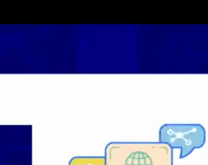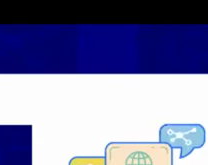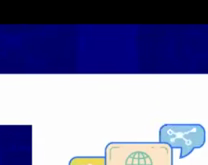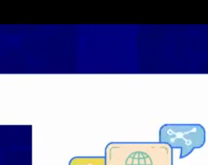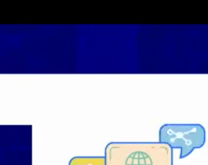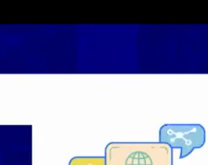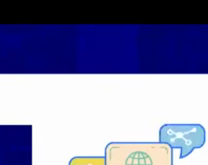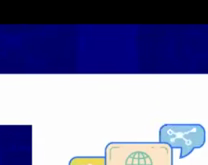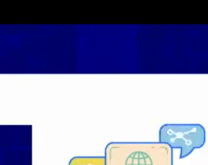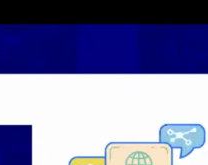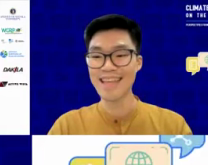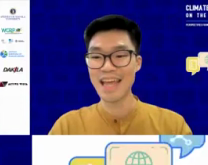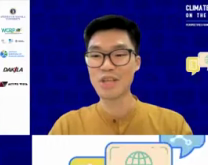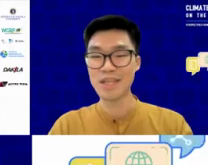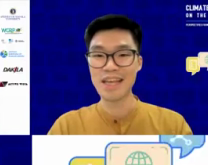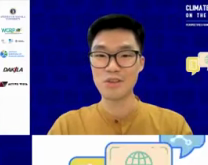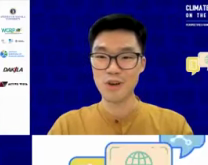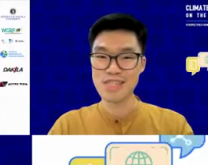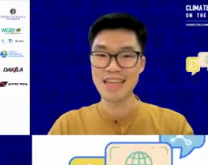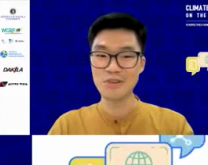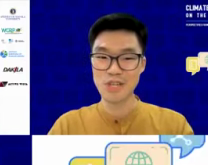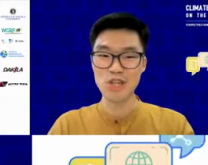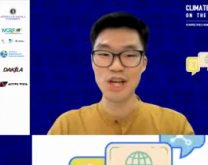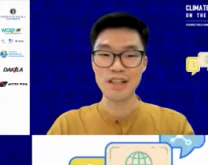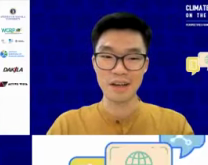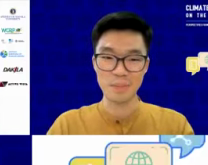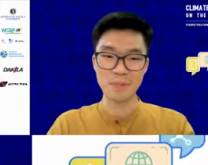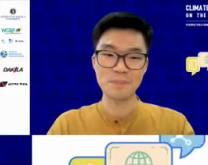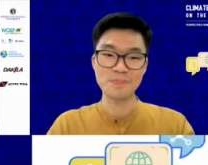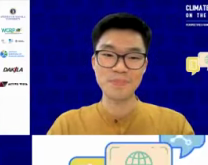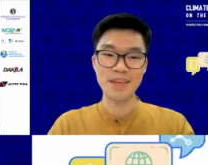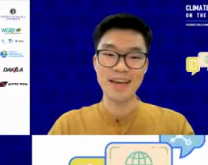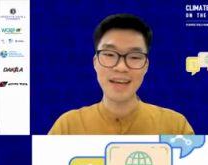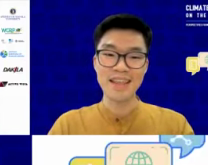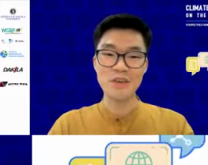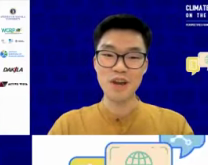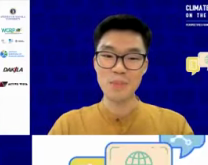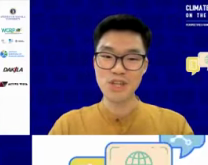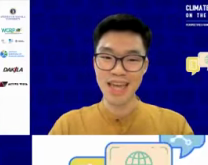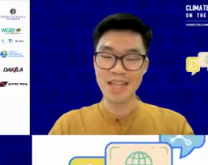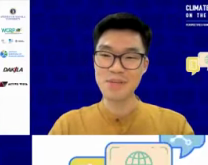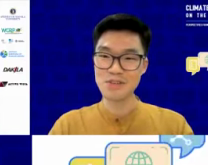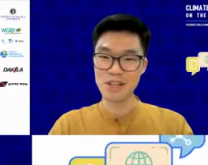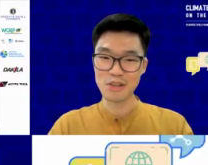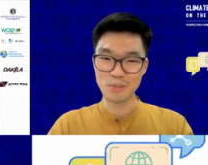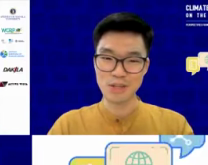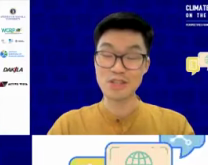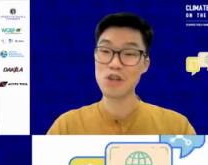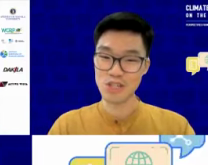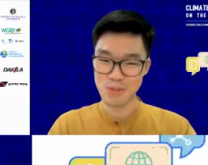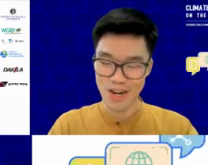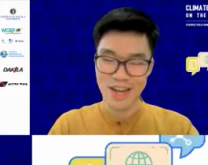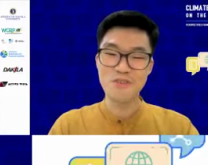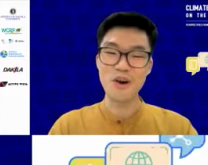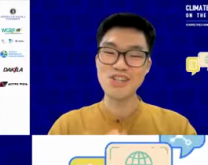the focal point of the My Climate Risk Ateneo de Manila University Regional Hub. Thank you very much again, Mr.